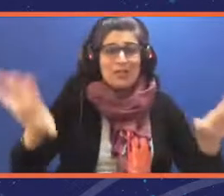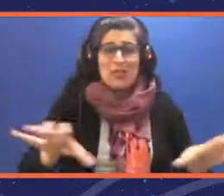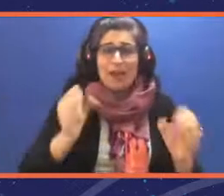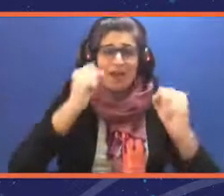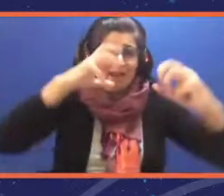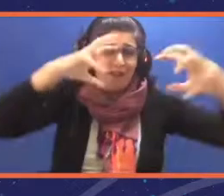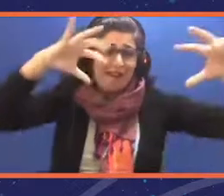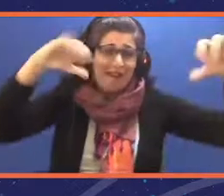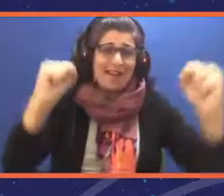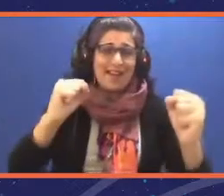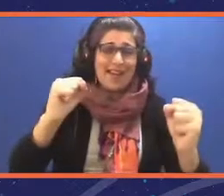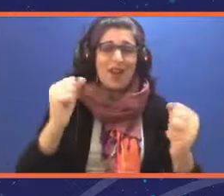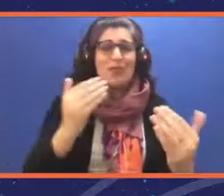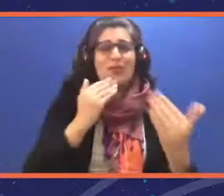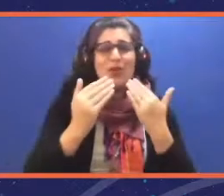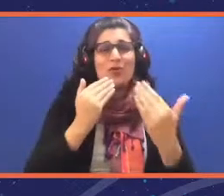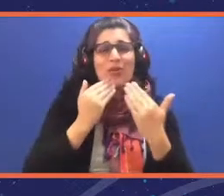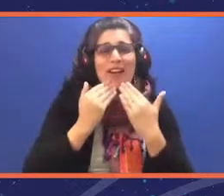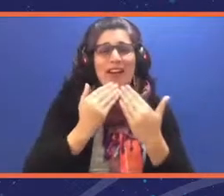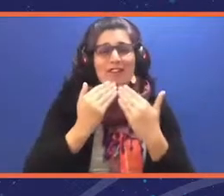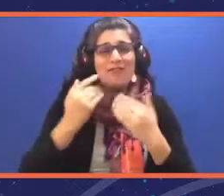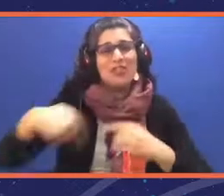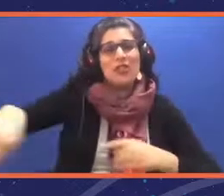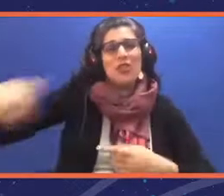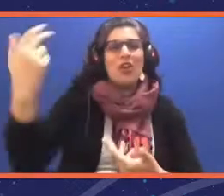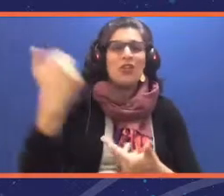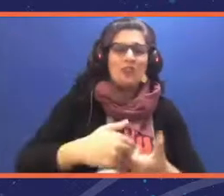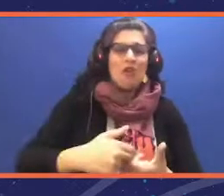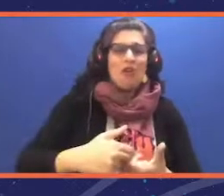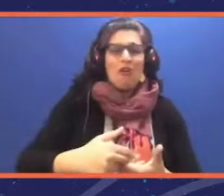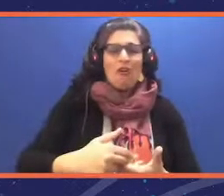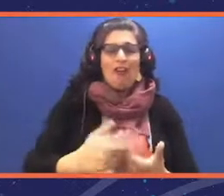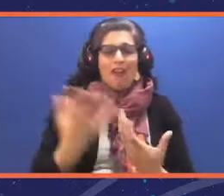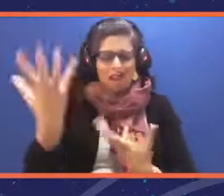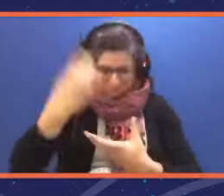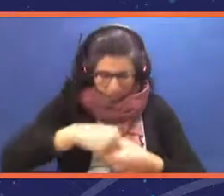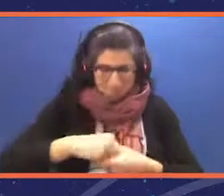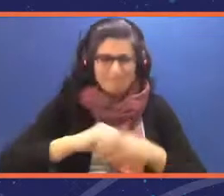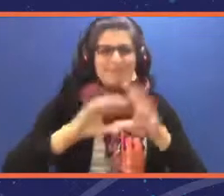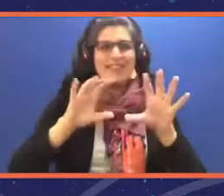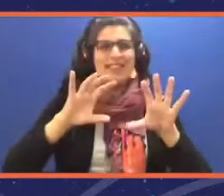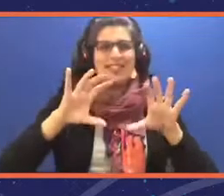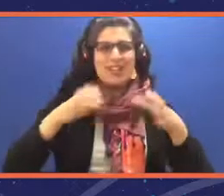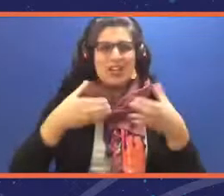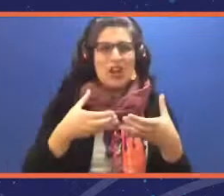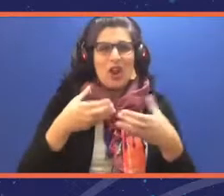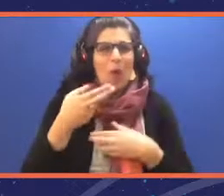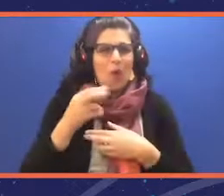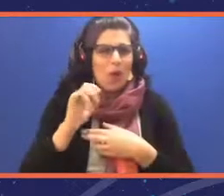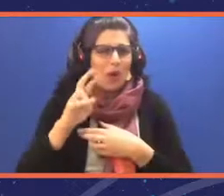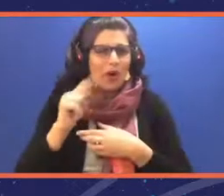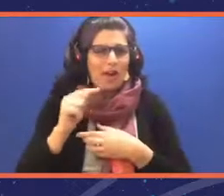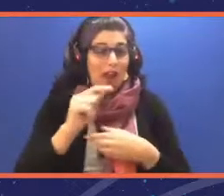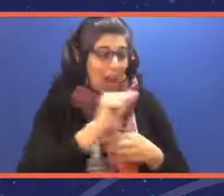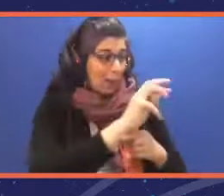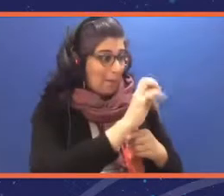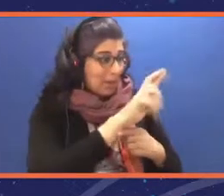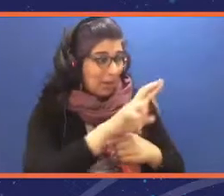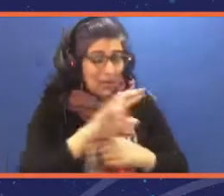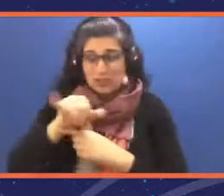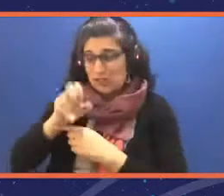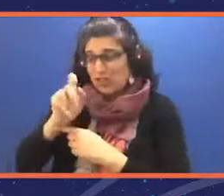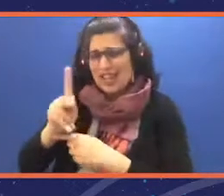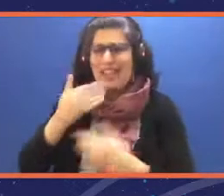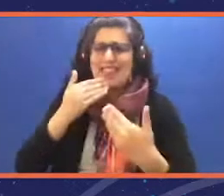so grateful that y'all joined and accepted to be a part of this cohort. Amir and Jackie, thank you so much for being here